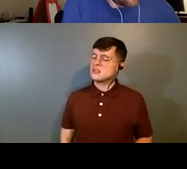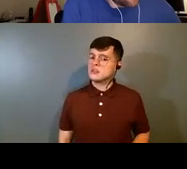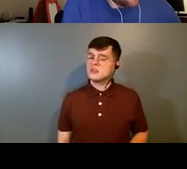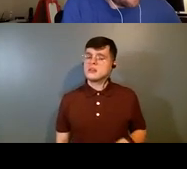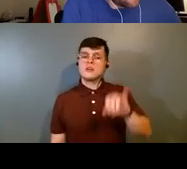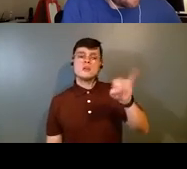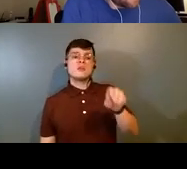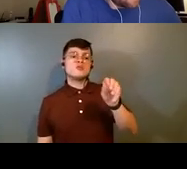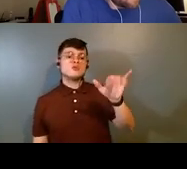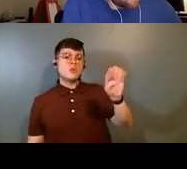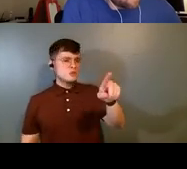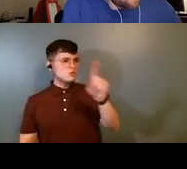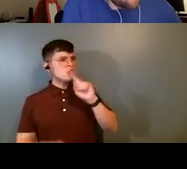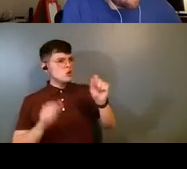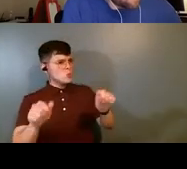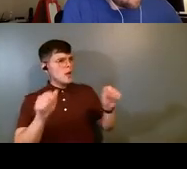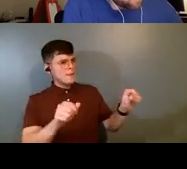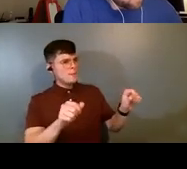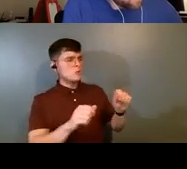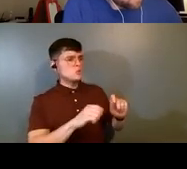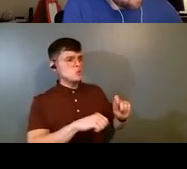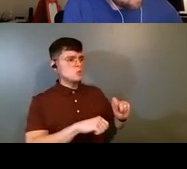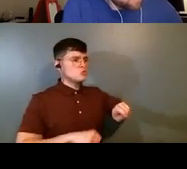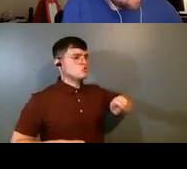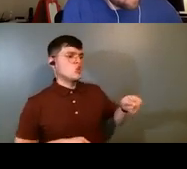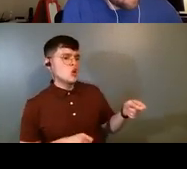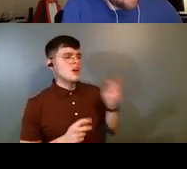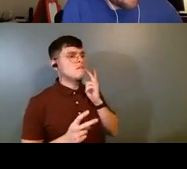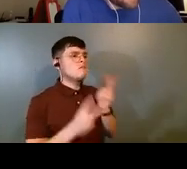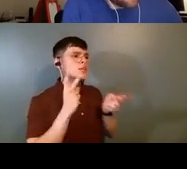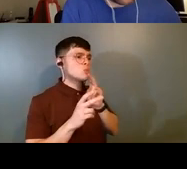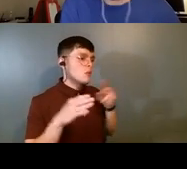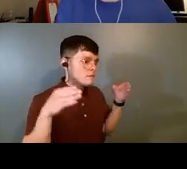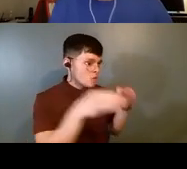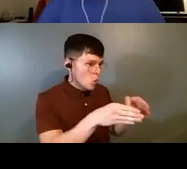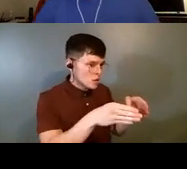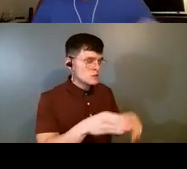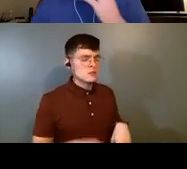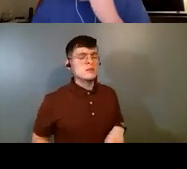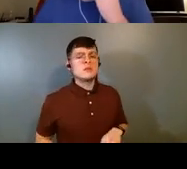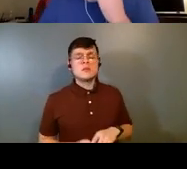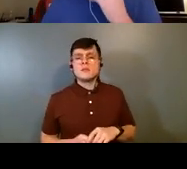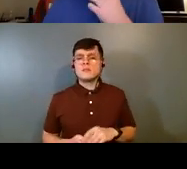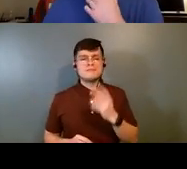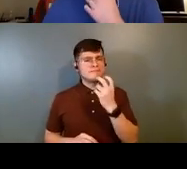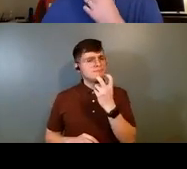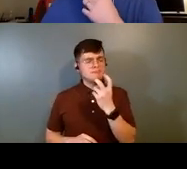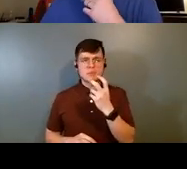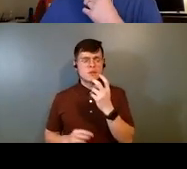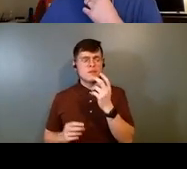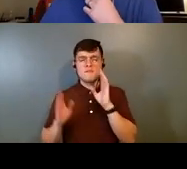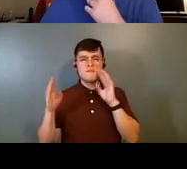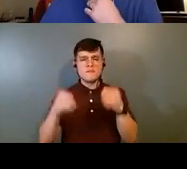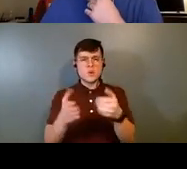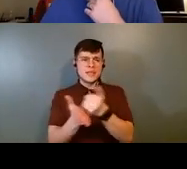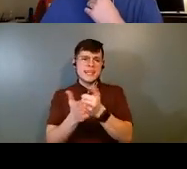Joyce, are you able in JAWS to turn on a visual focus? Because I don't know that there's focus states everywhere on this